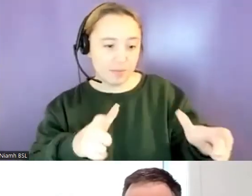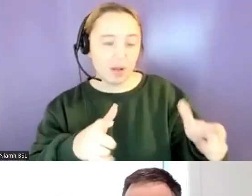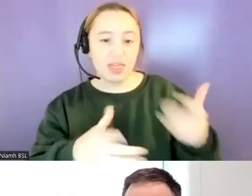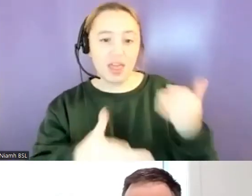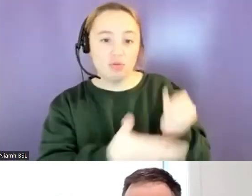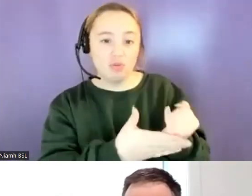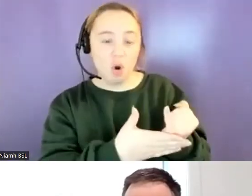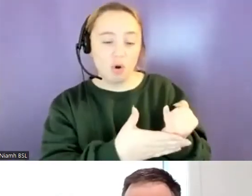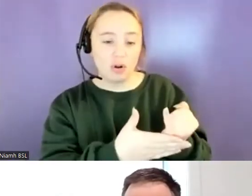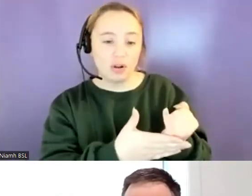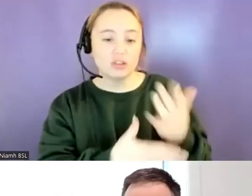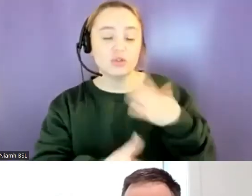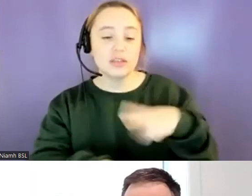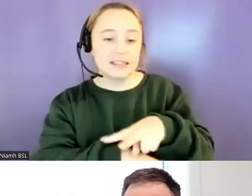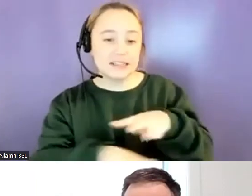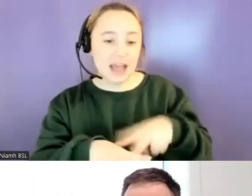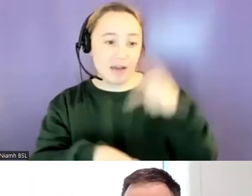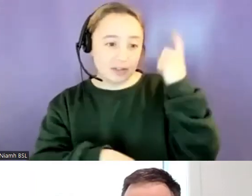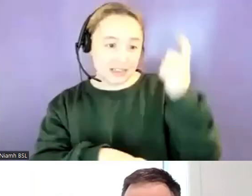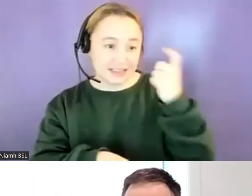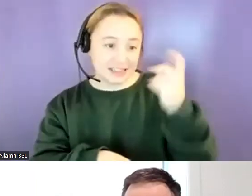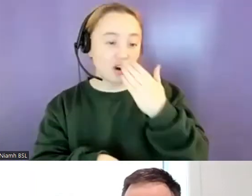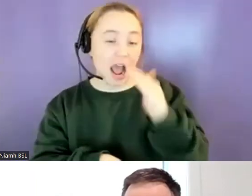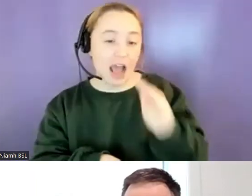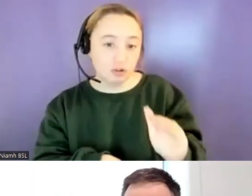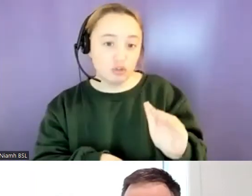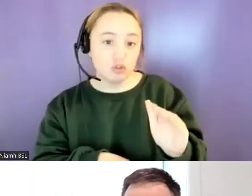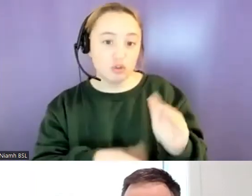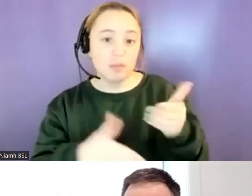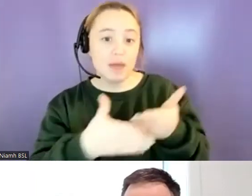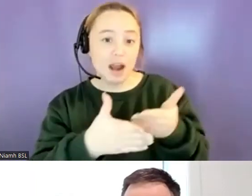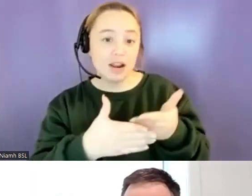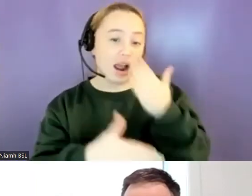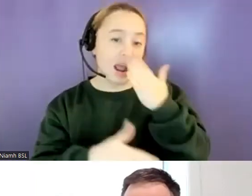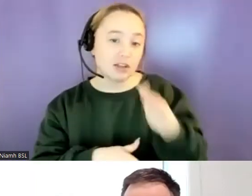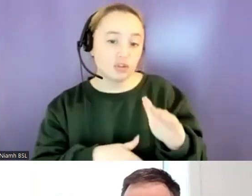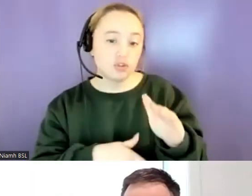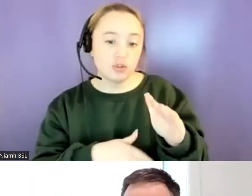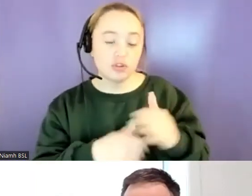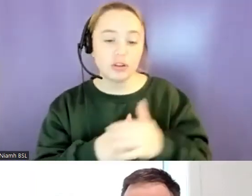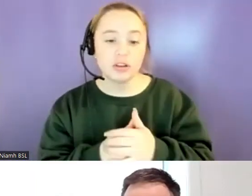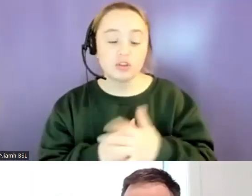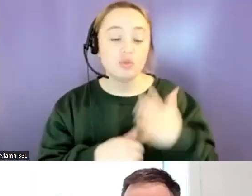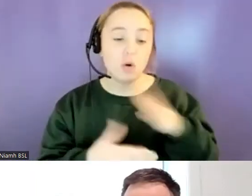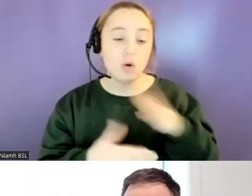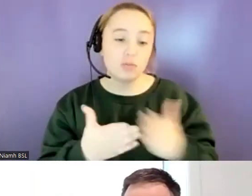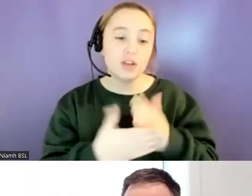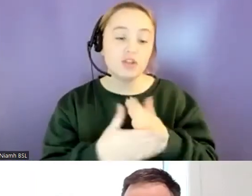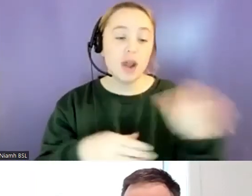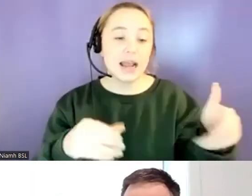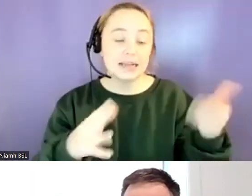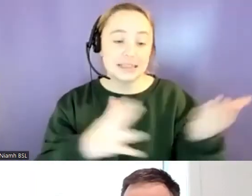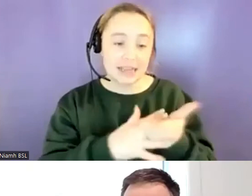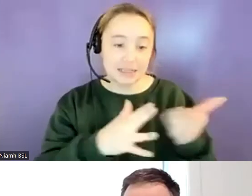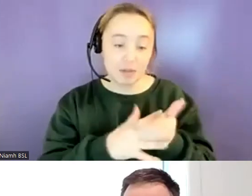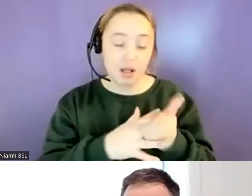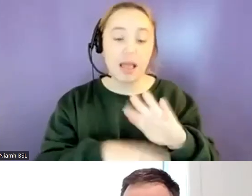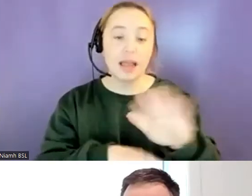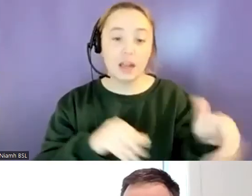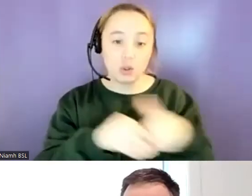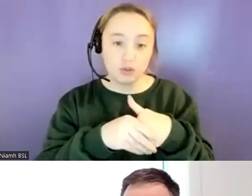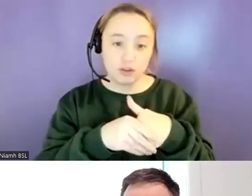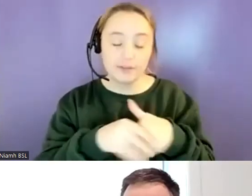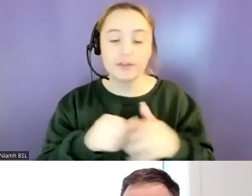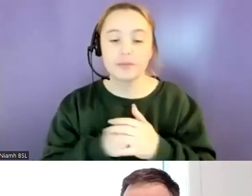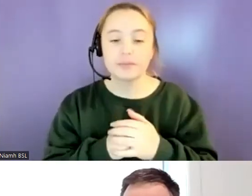staff to consider their attitudinal barrier to access and inclusion. So although